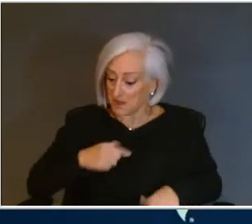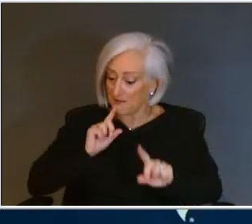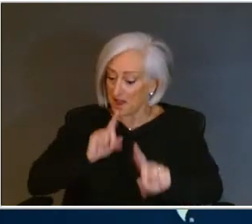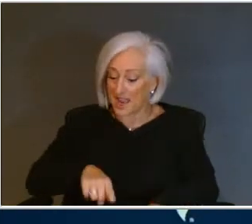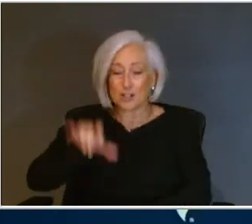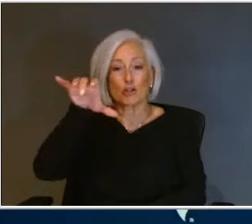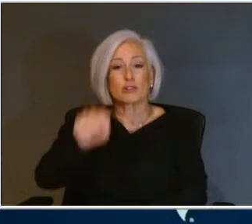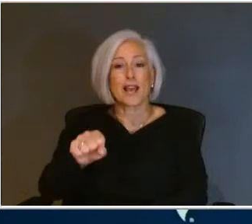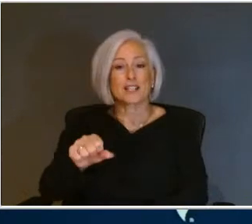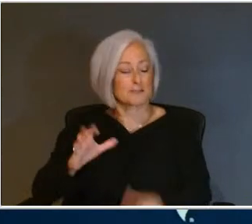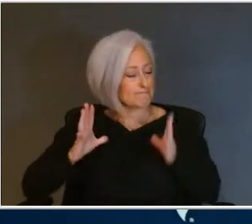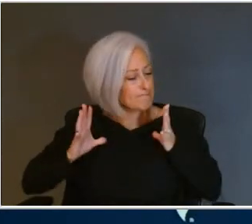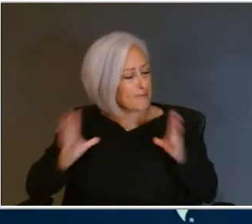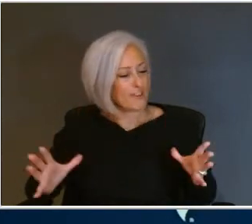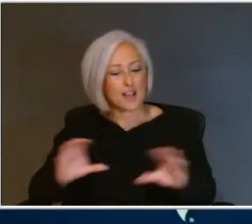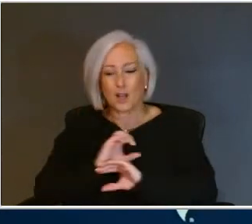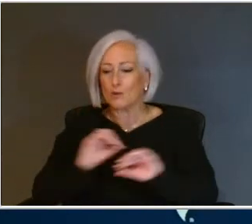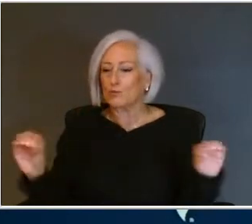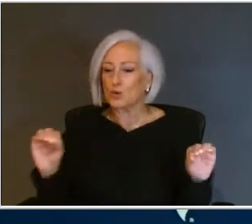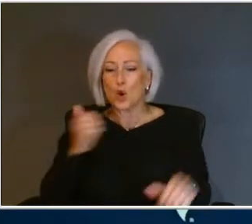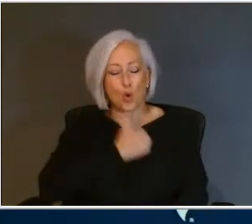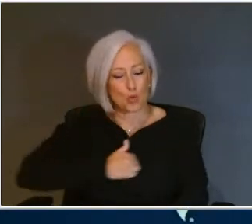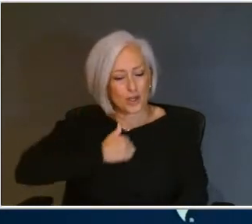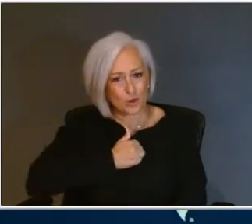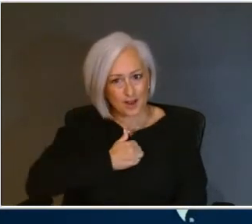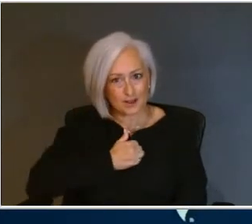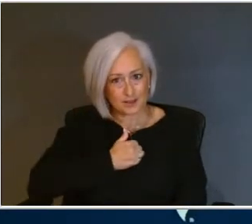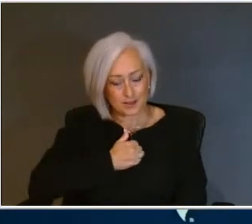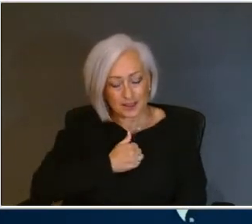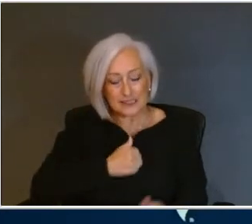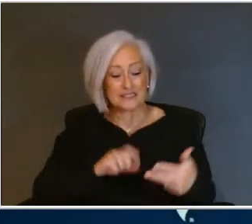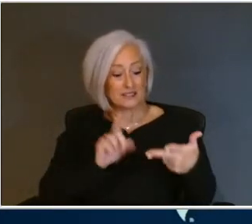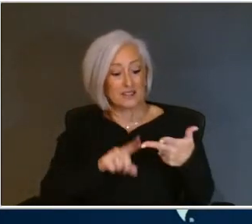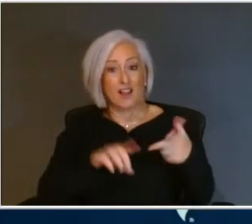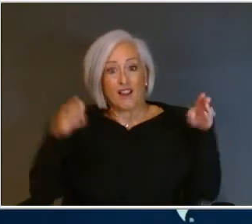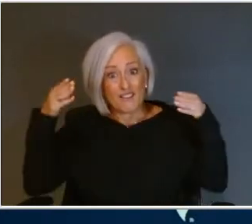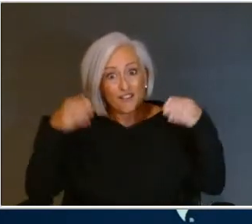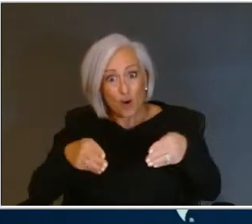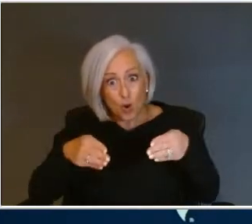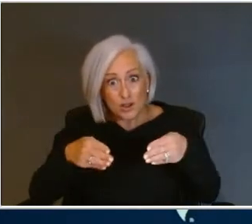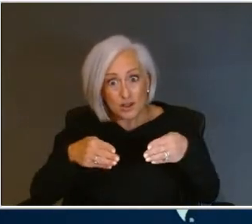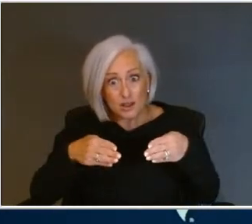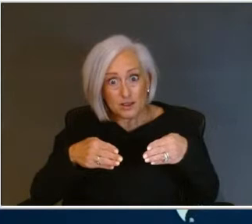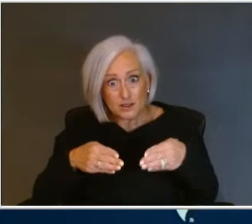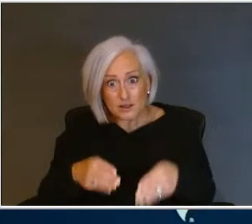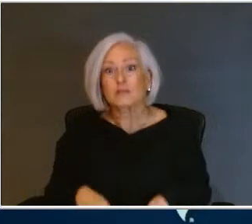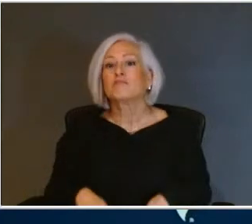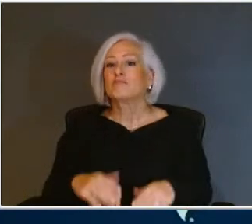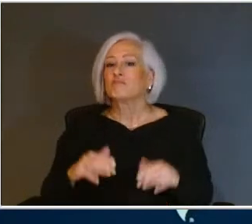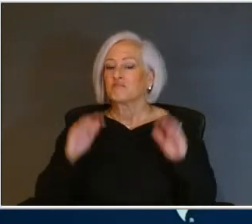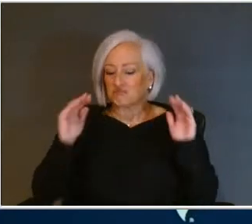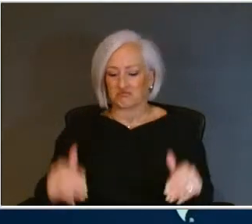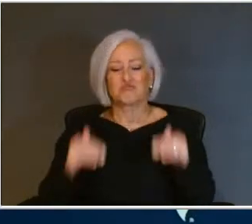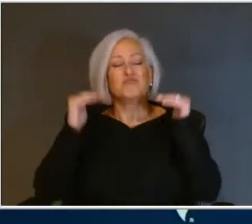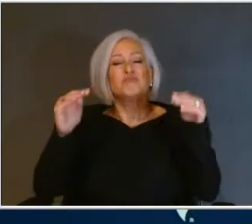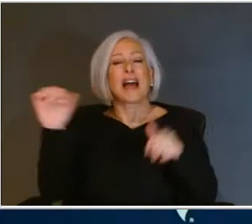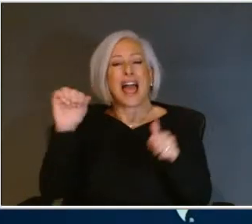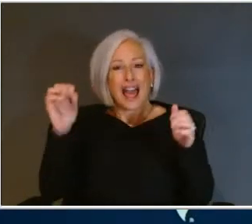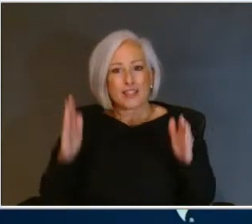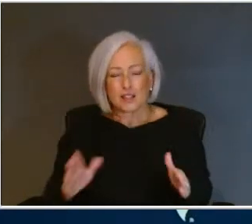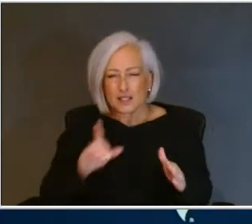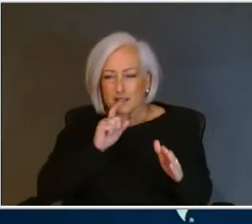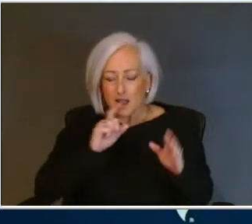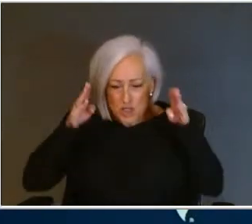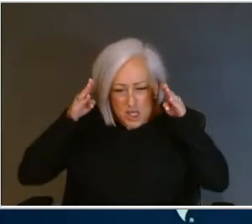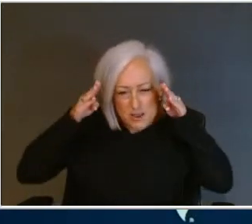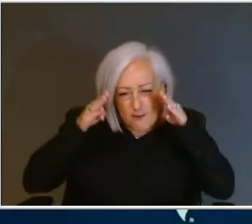it all on the line. And the final one is focus. I think elite level athletes are really great at being present focused, being in the moment, being where your feet are